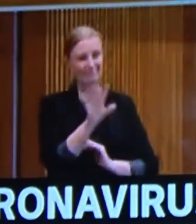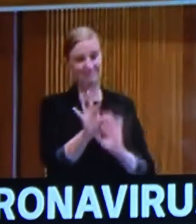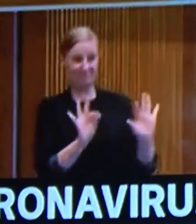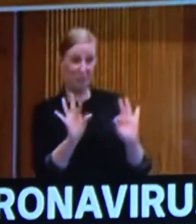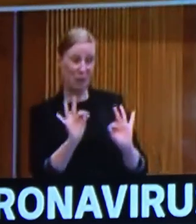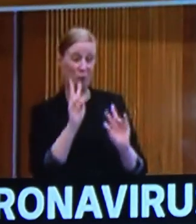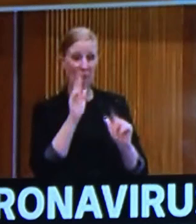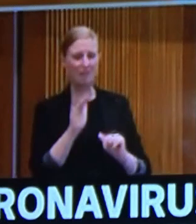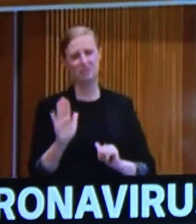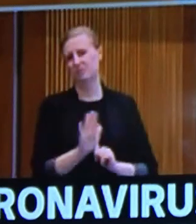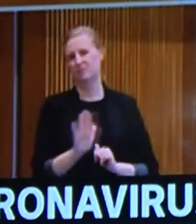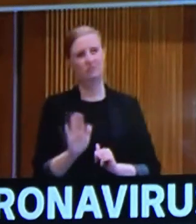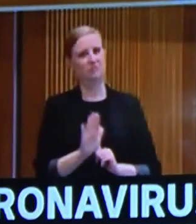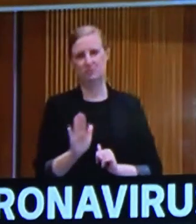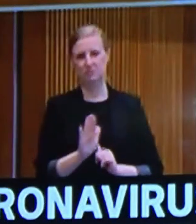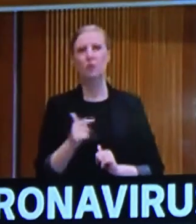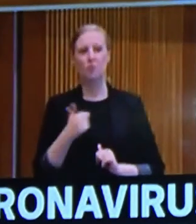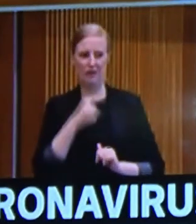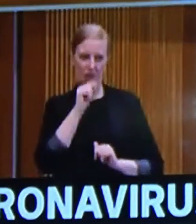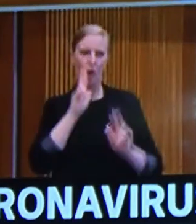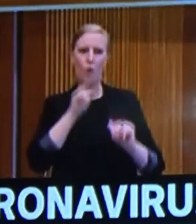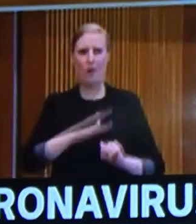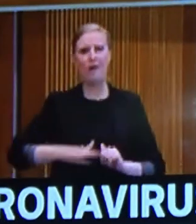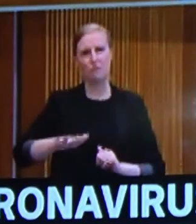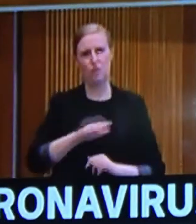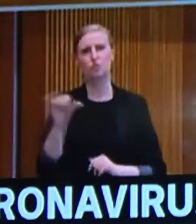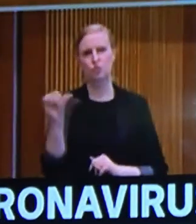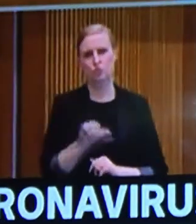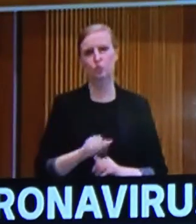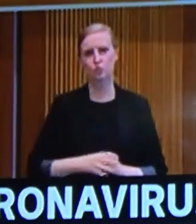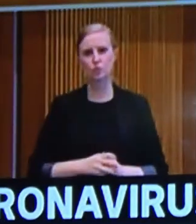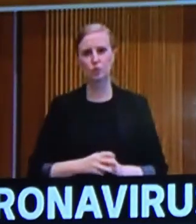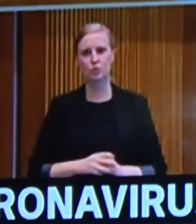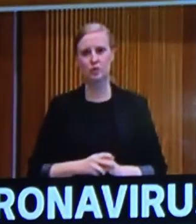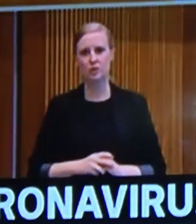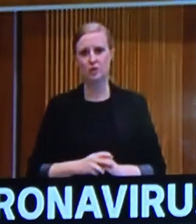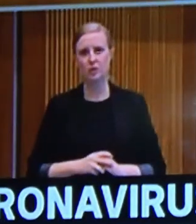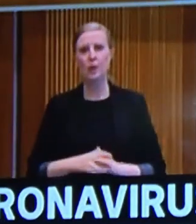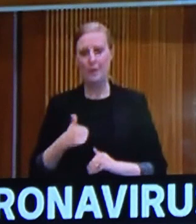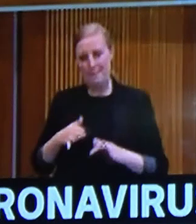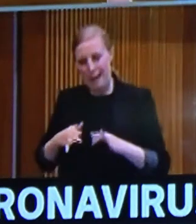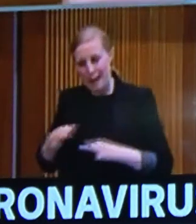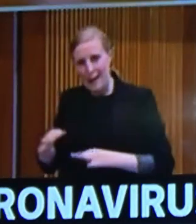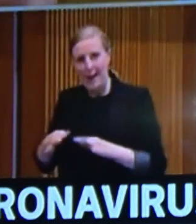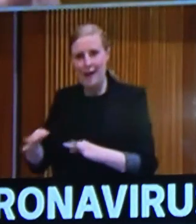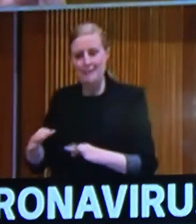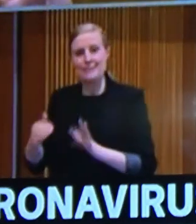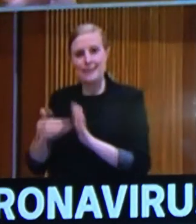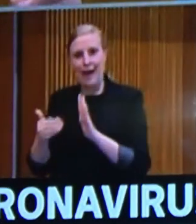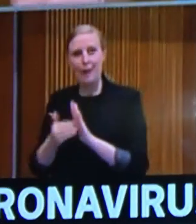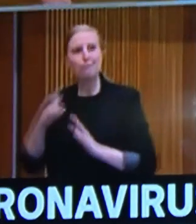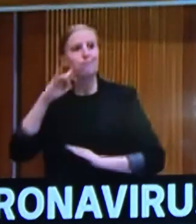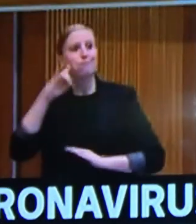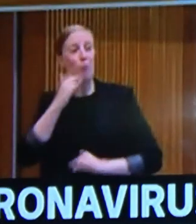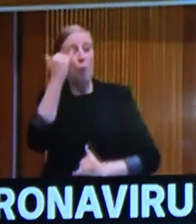means, but our belief is that that means that we should be able to meet all possible contingencies. So that's planning for the worst